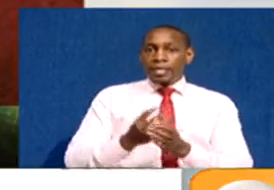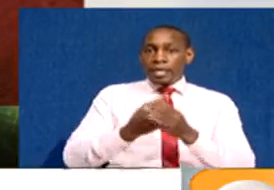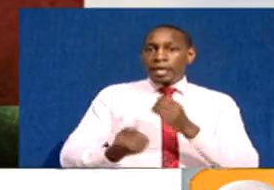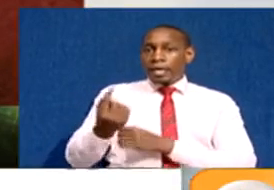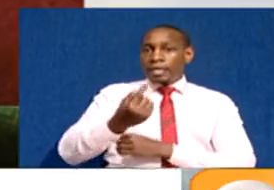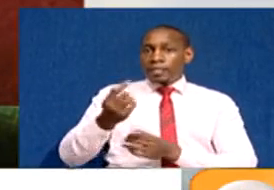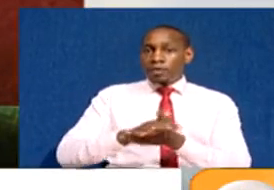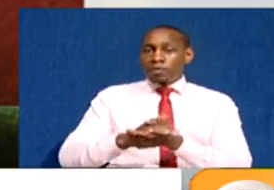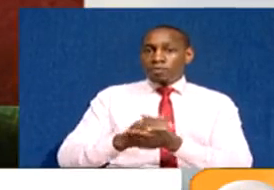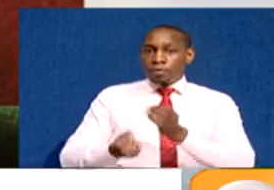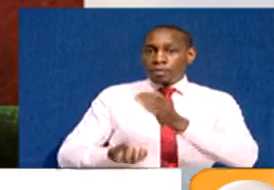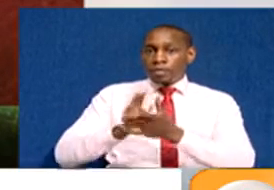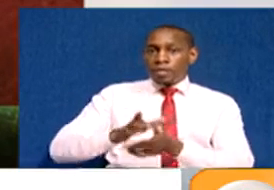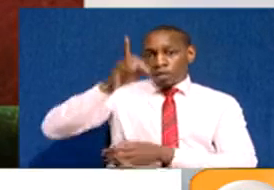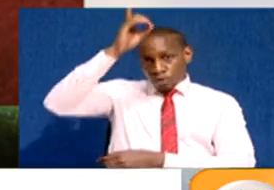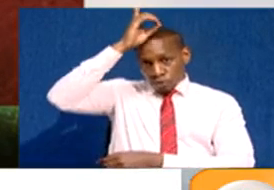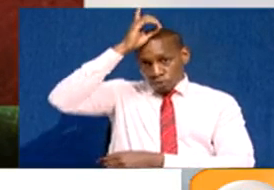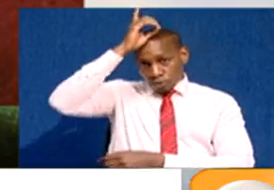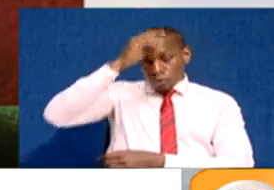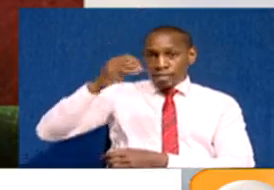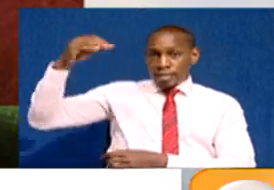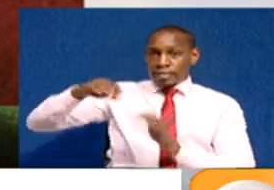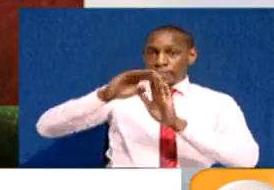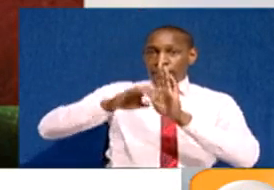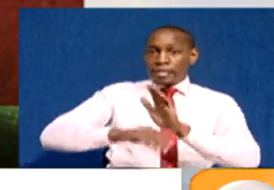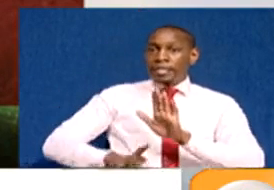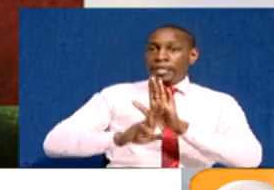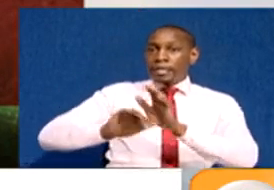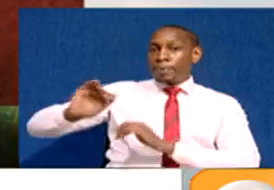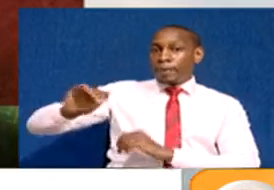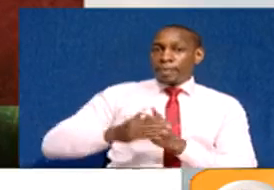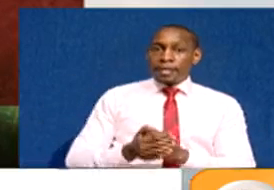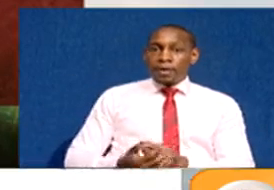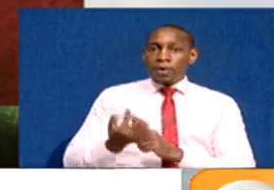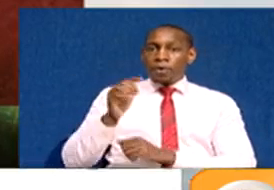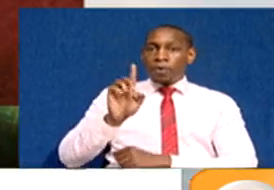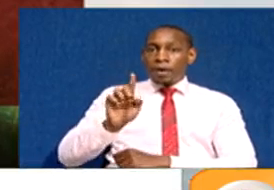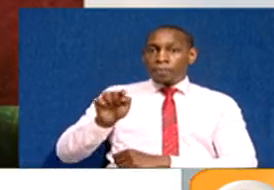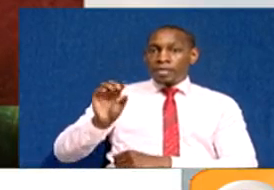grid generation under the Rural Electrification Program accounted for the remaining